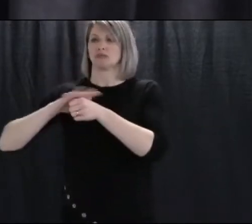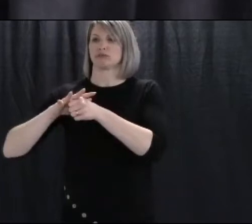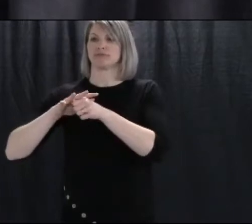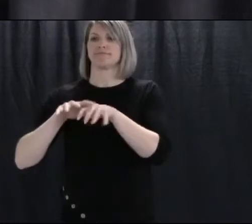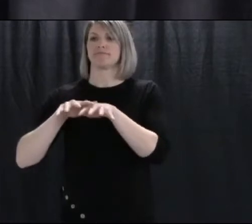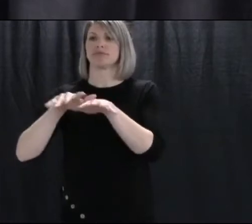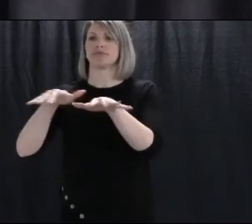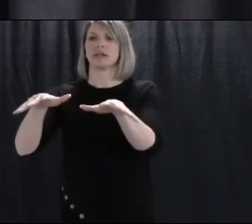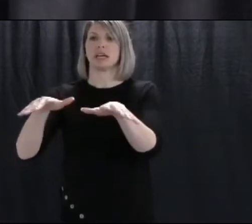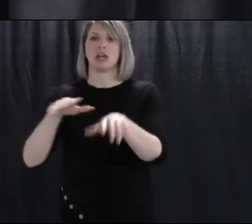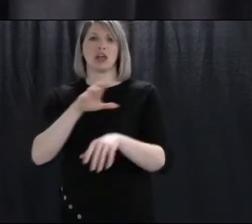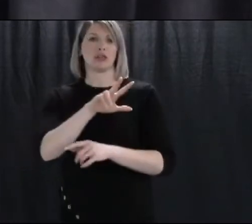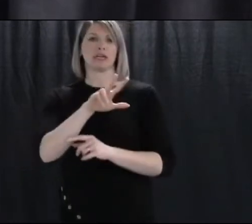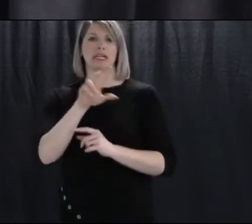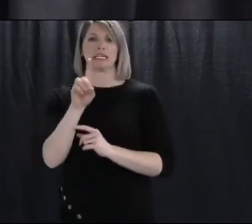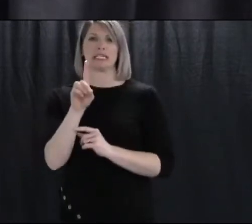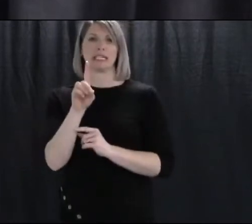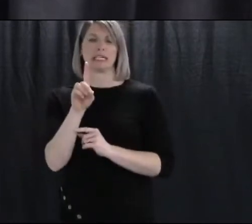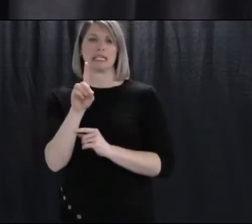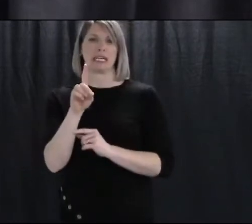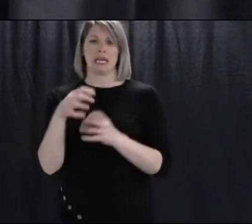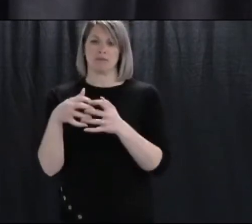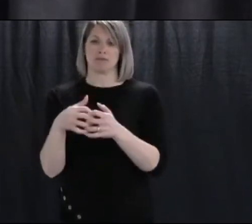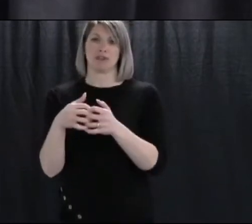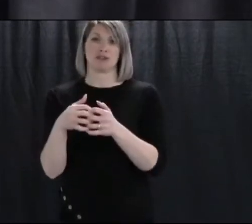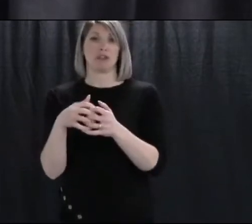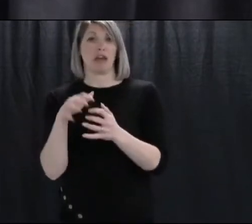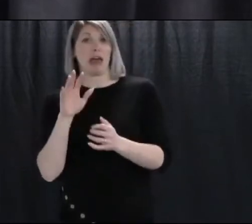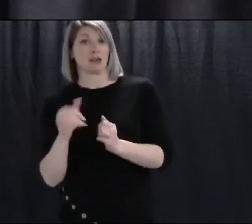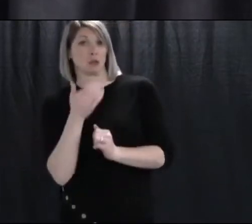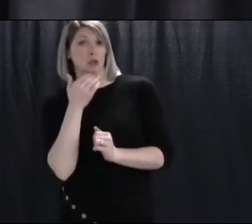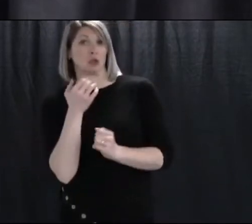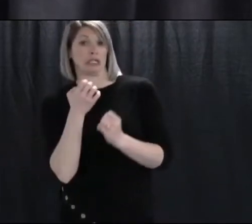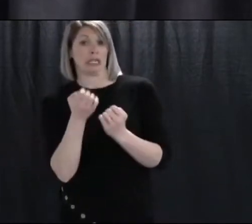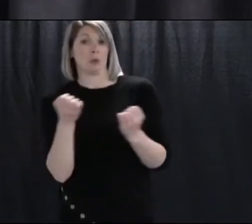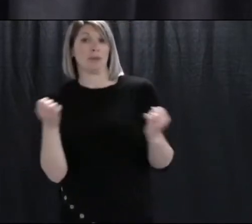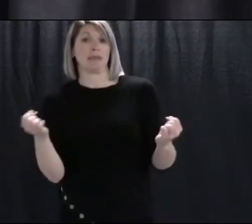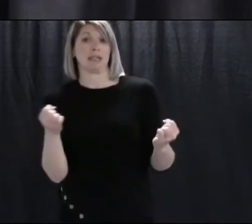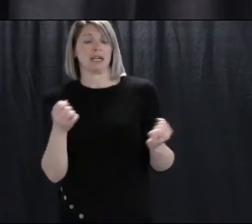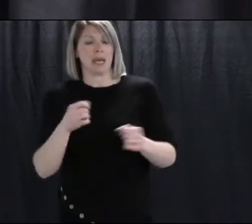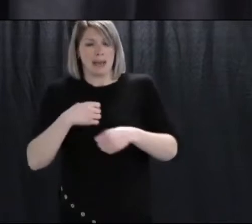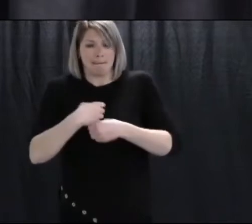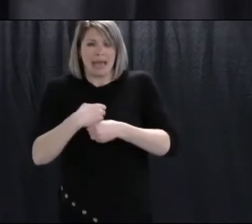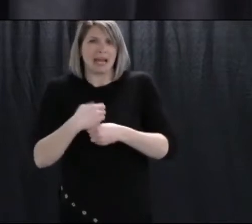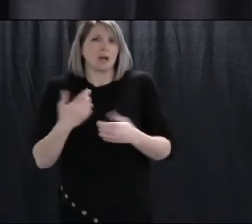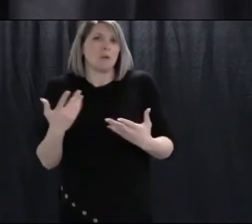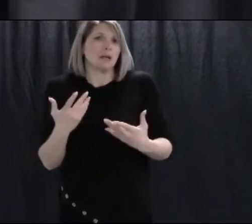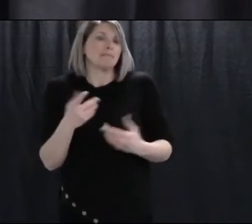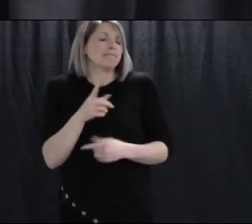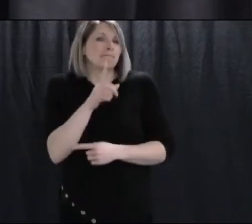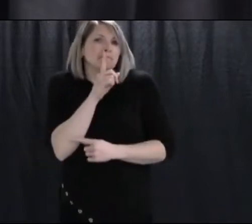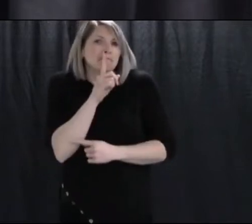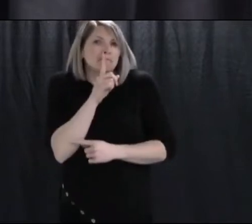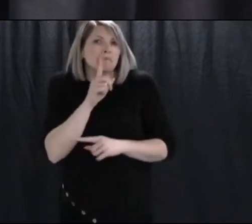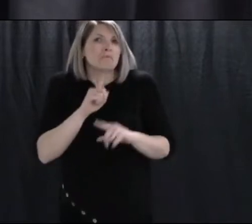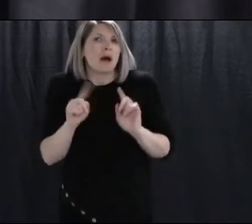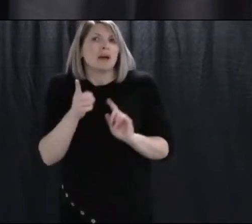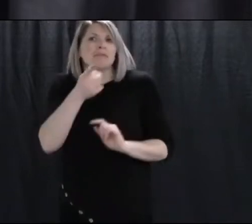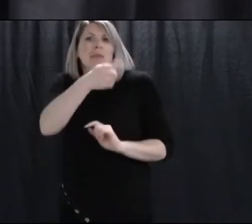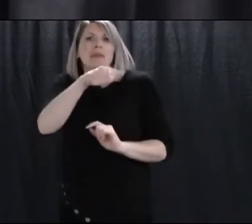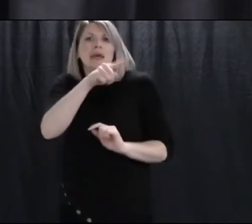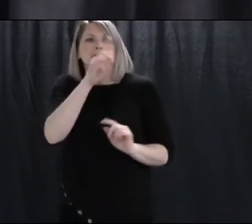What is it you would like to manufacture, I think, is the question, and what is it that we're short of, we can't get any other way. But I'm sure